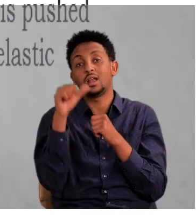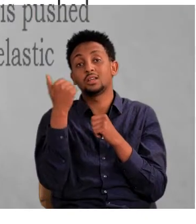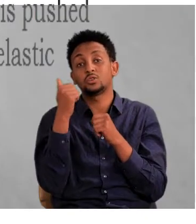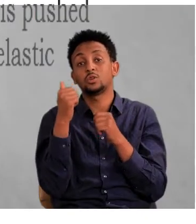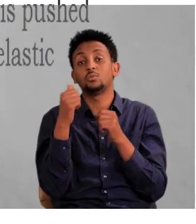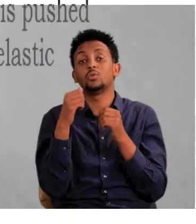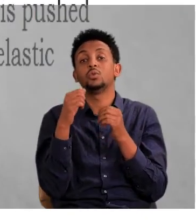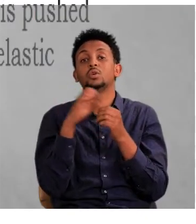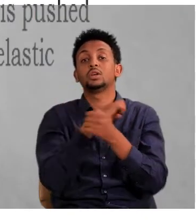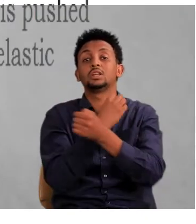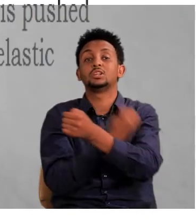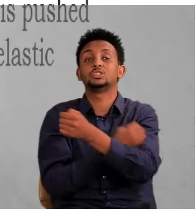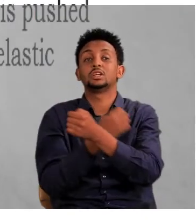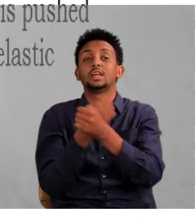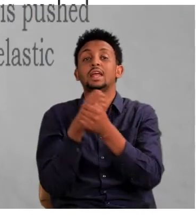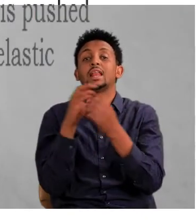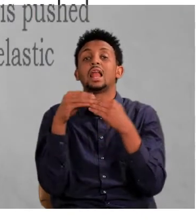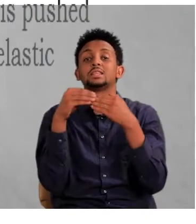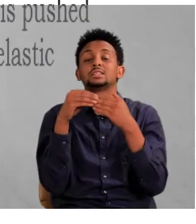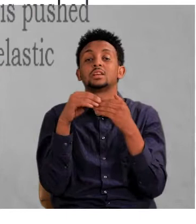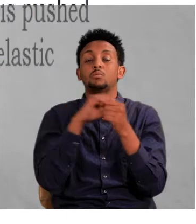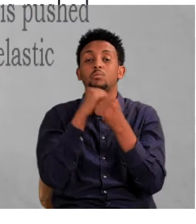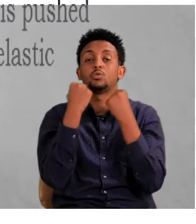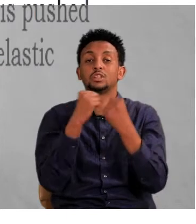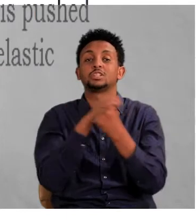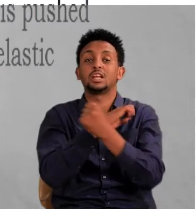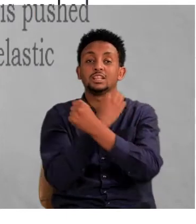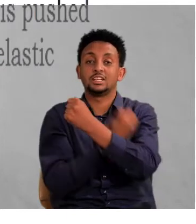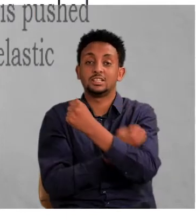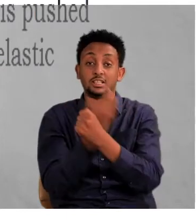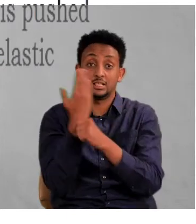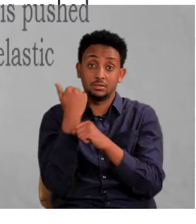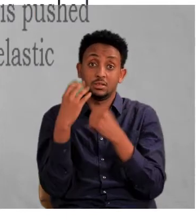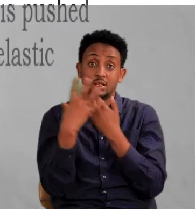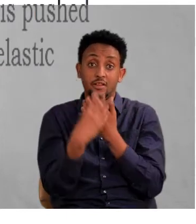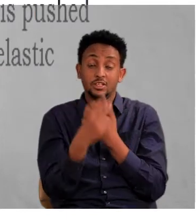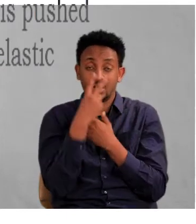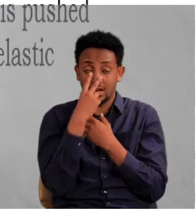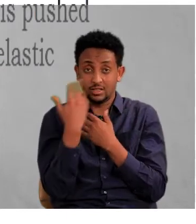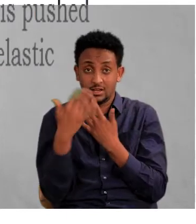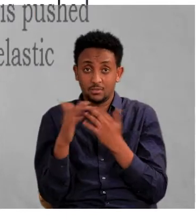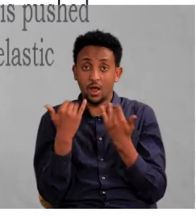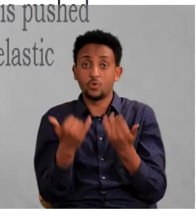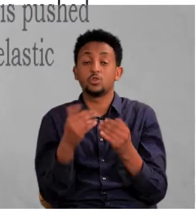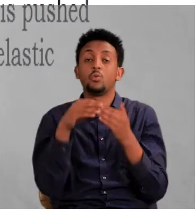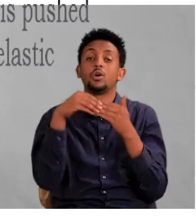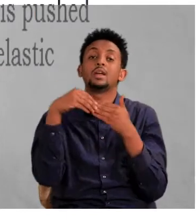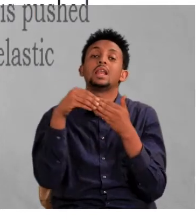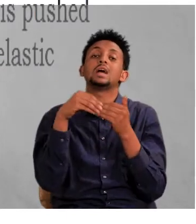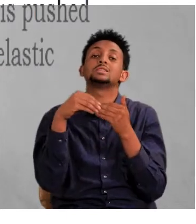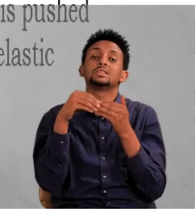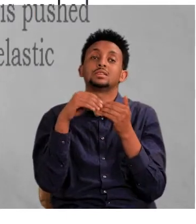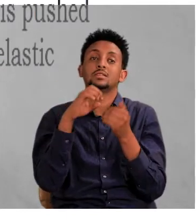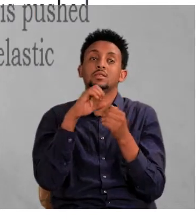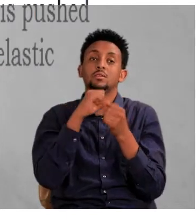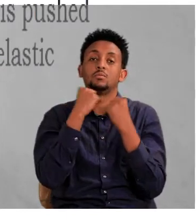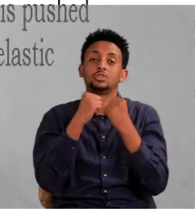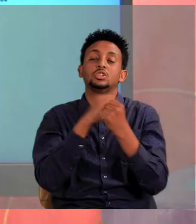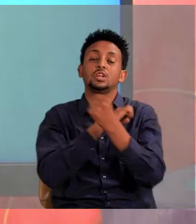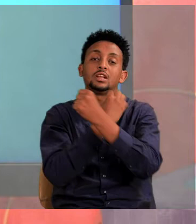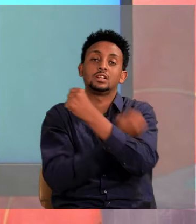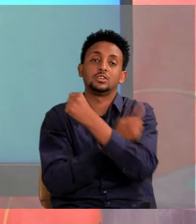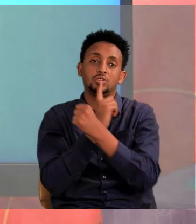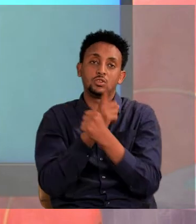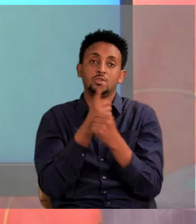of energy is elastic potential energy. Previously, we have seen about gravitational potential energy. Now, we can have elastic potential